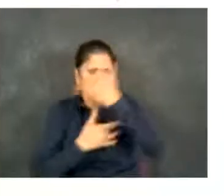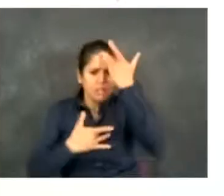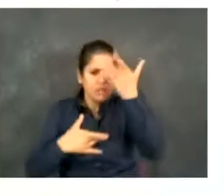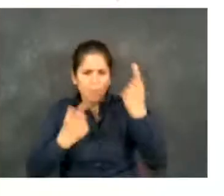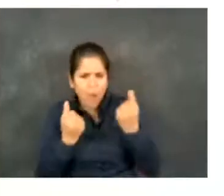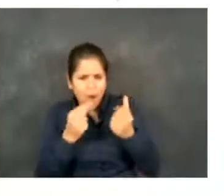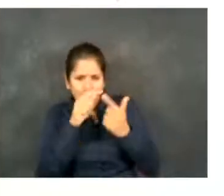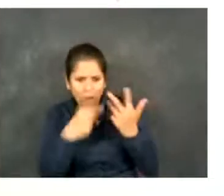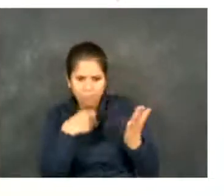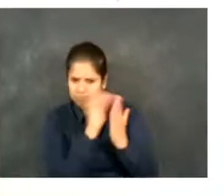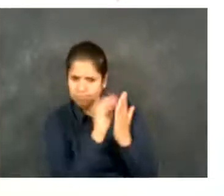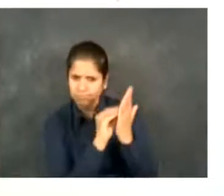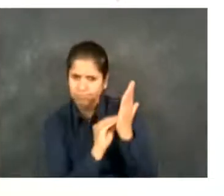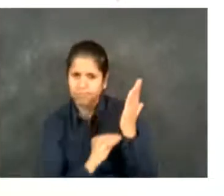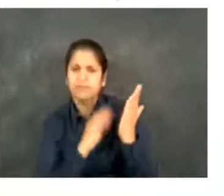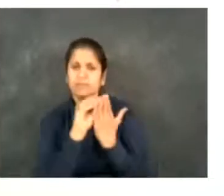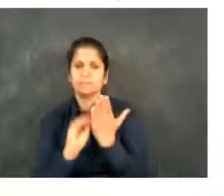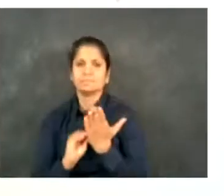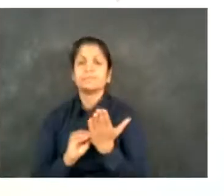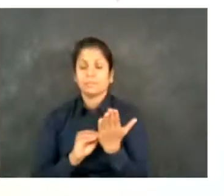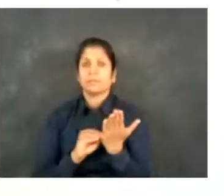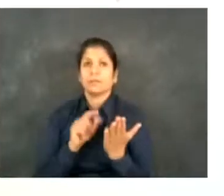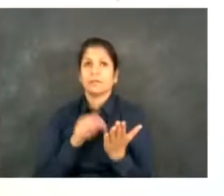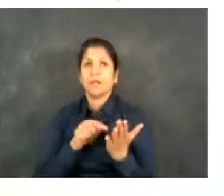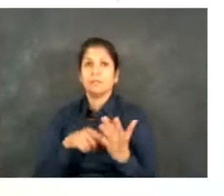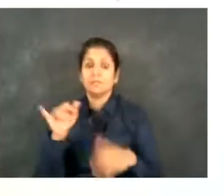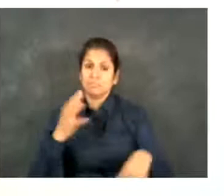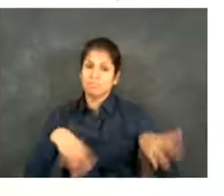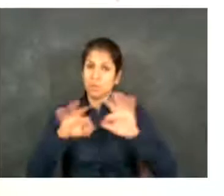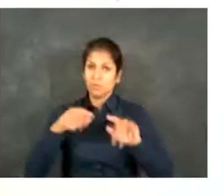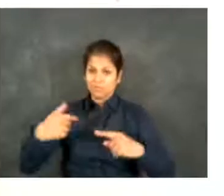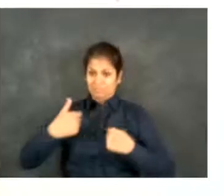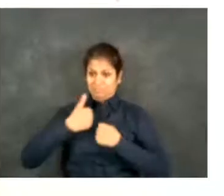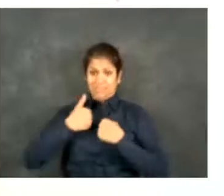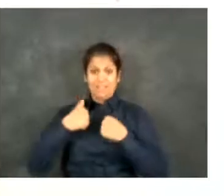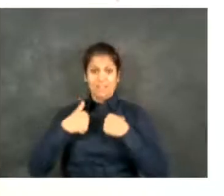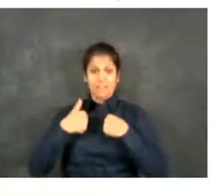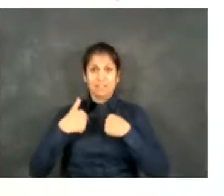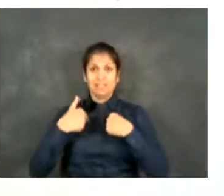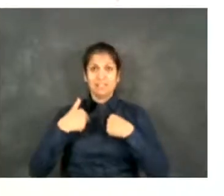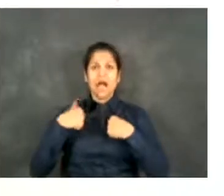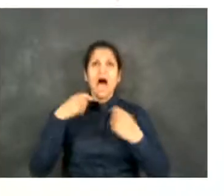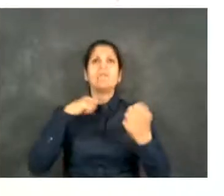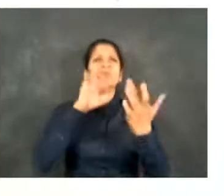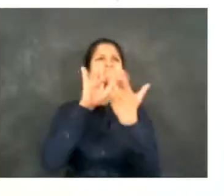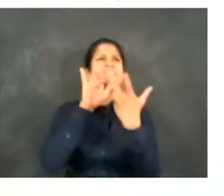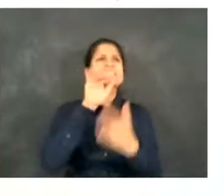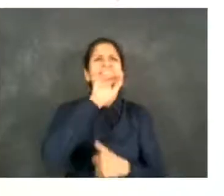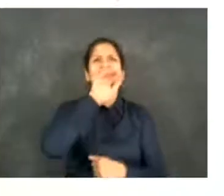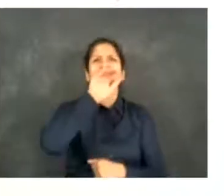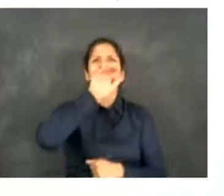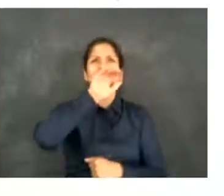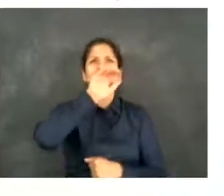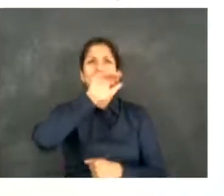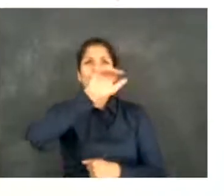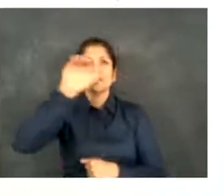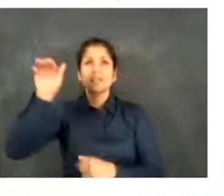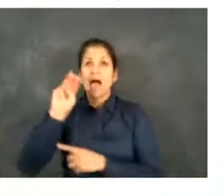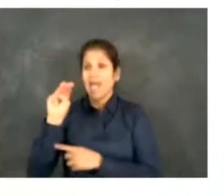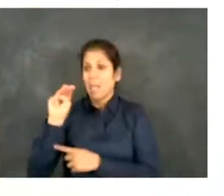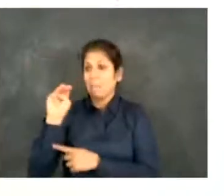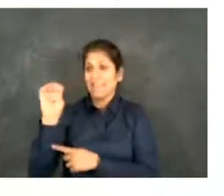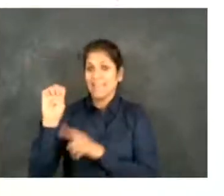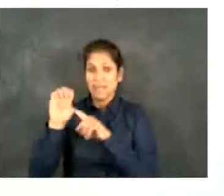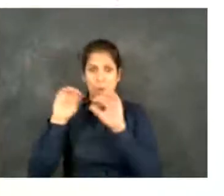I have personally communicated with our medical examiner who has put out